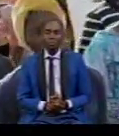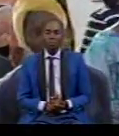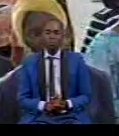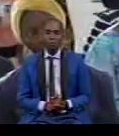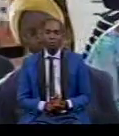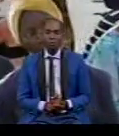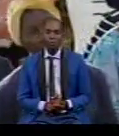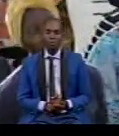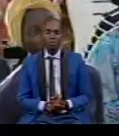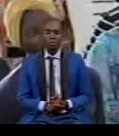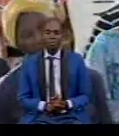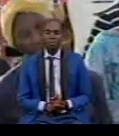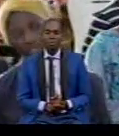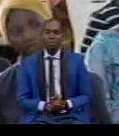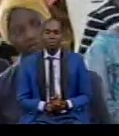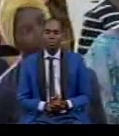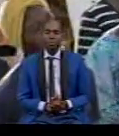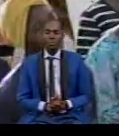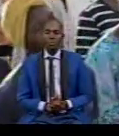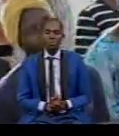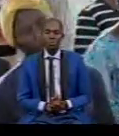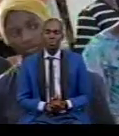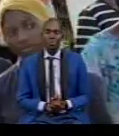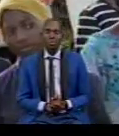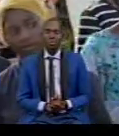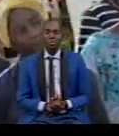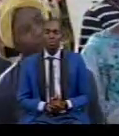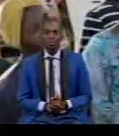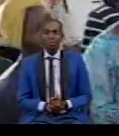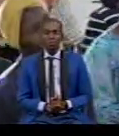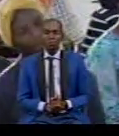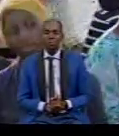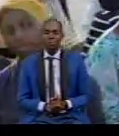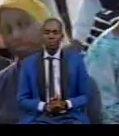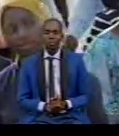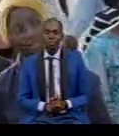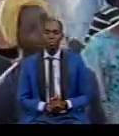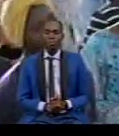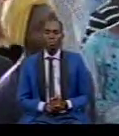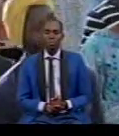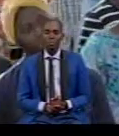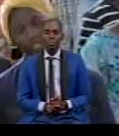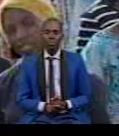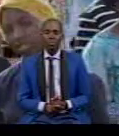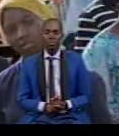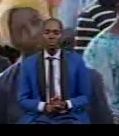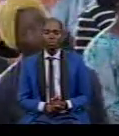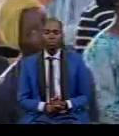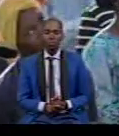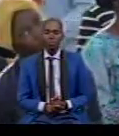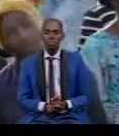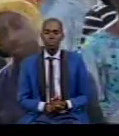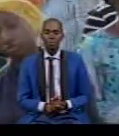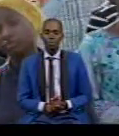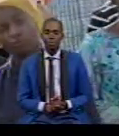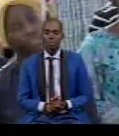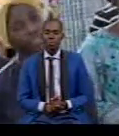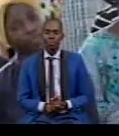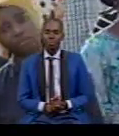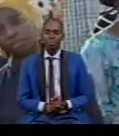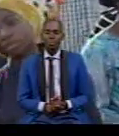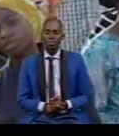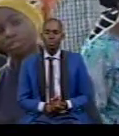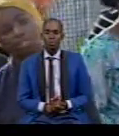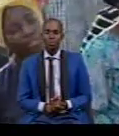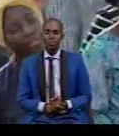John Baptist, John the Baptizer, John the Baptizer has sent us